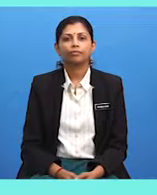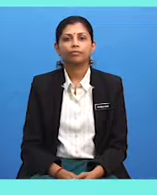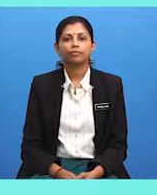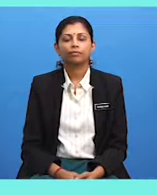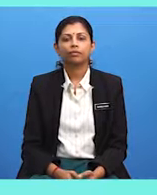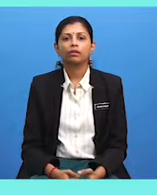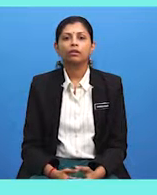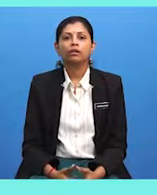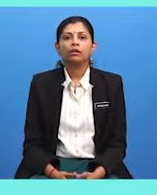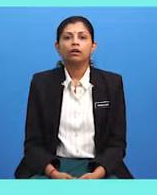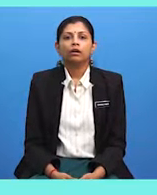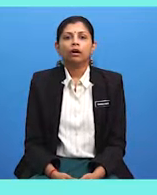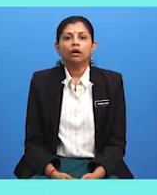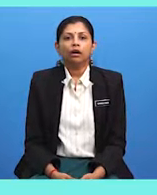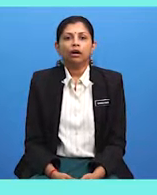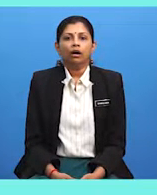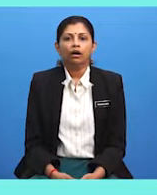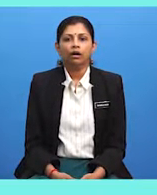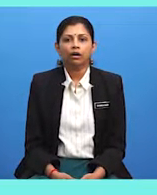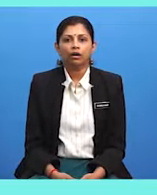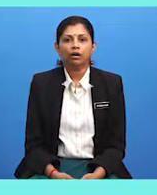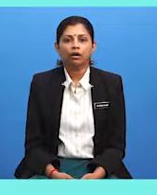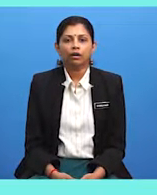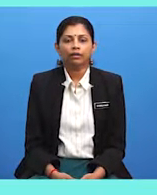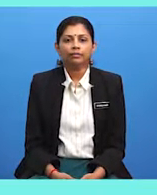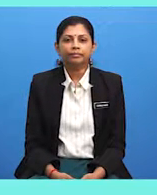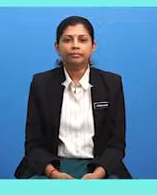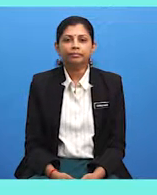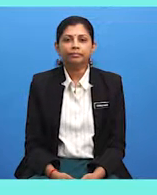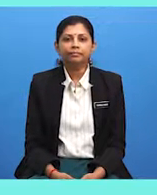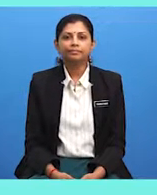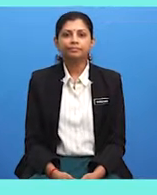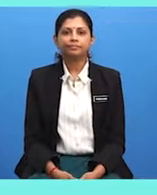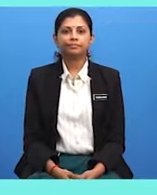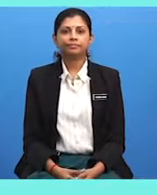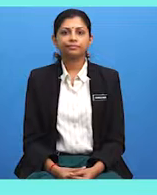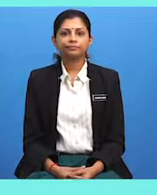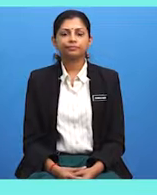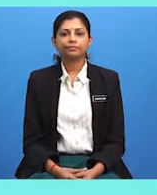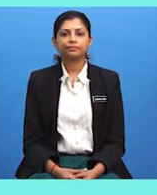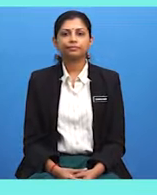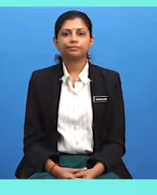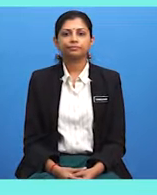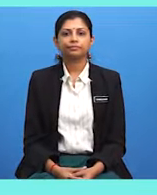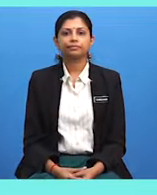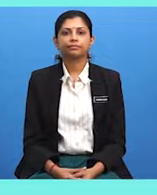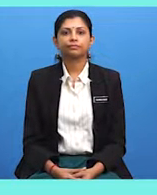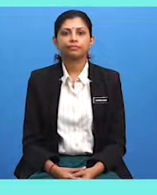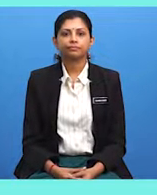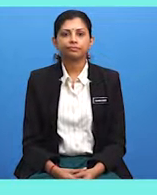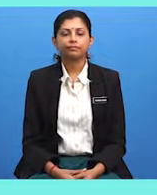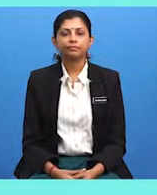the standard operating procedures on the reopening the schools nationwide